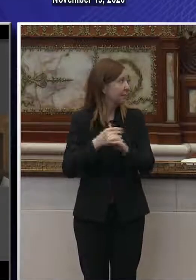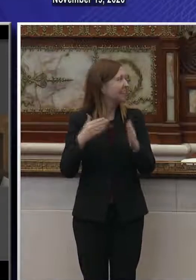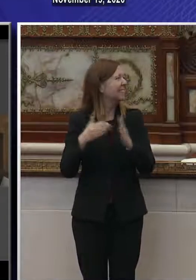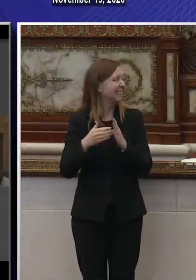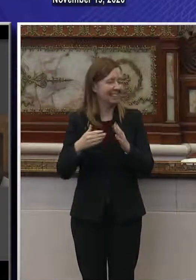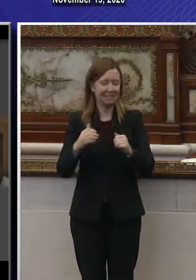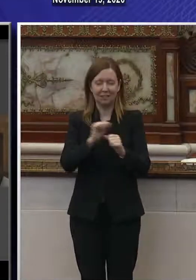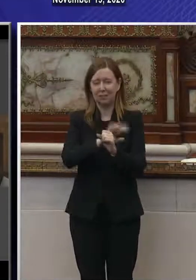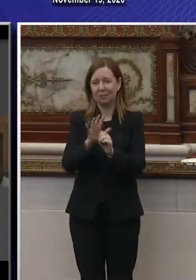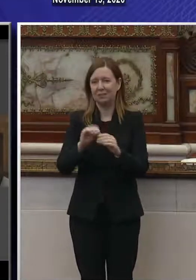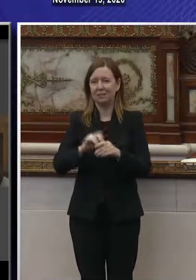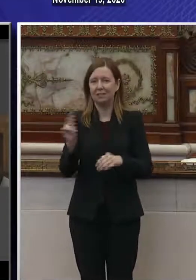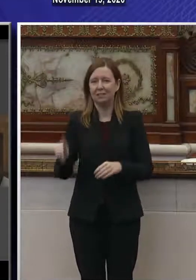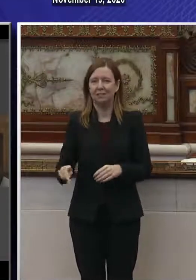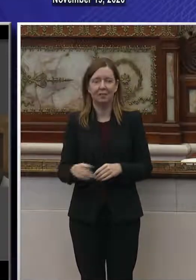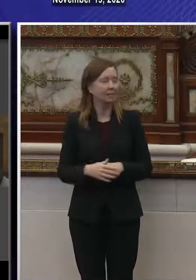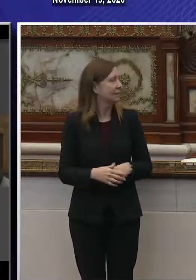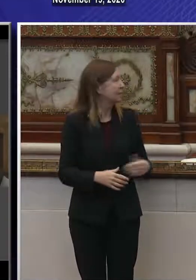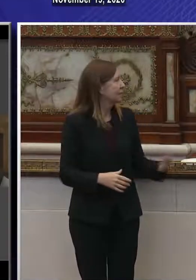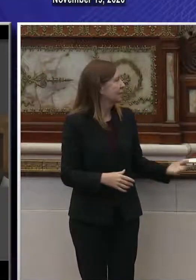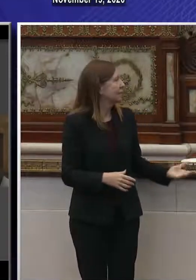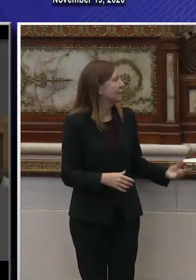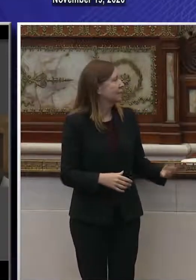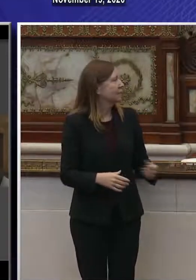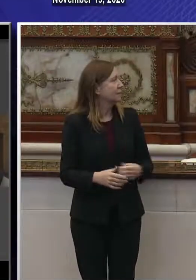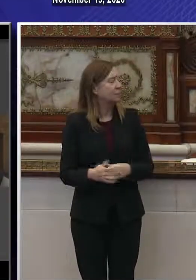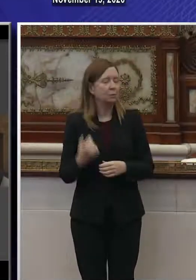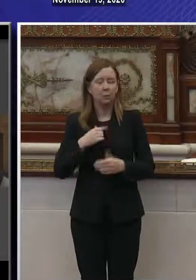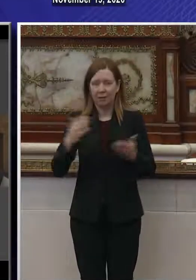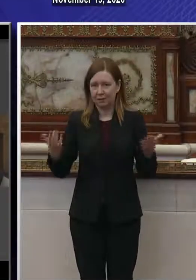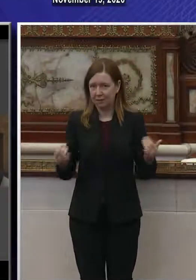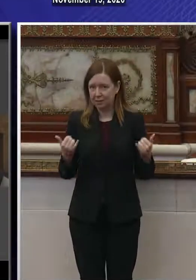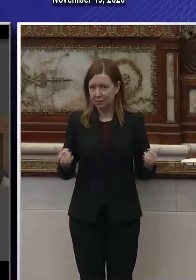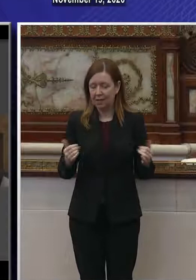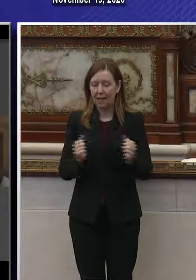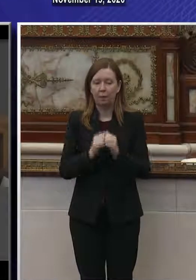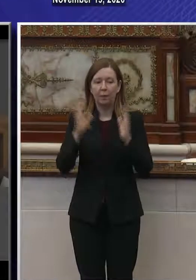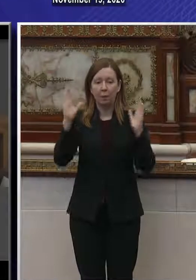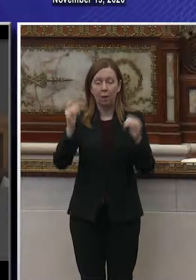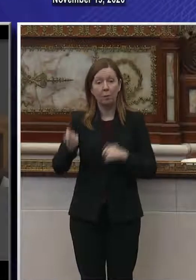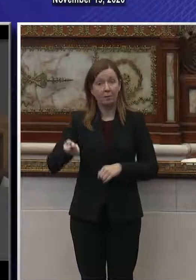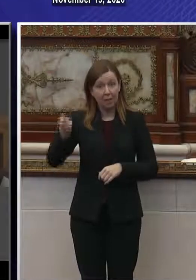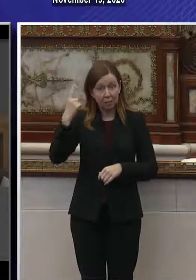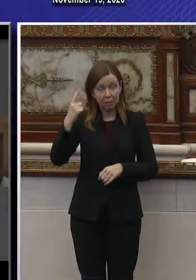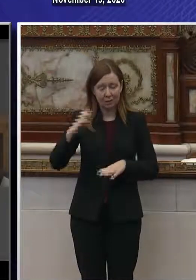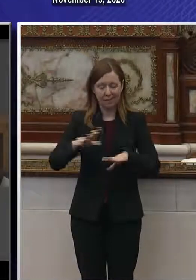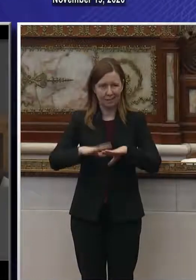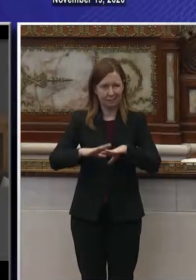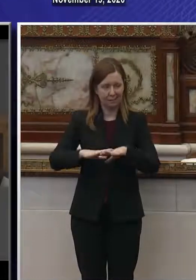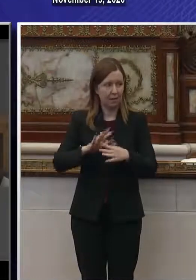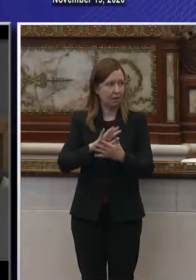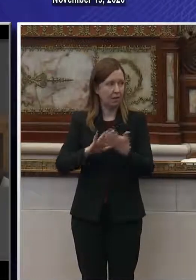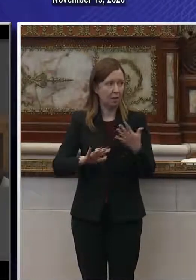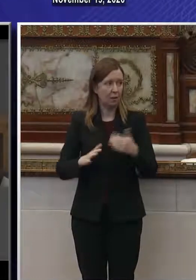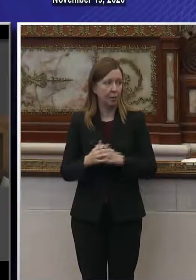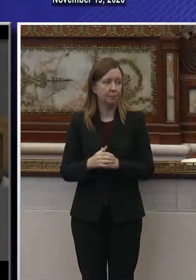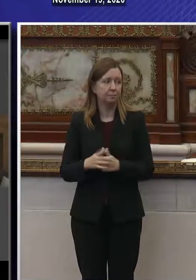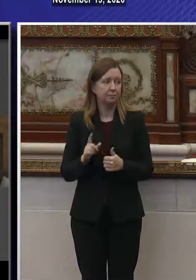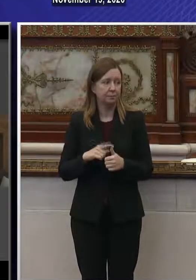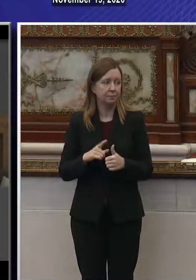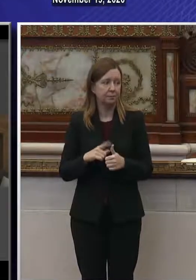in Philadelphia. We are here today with the hope of understanding at minimum the following.